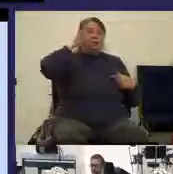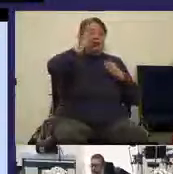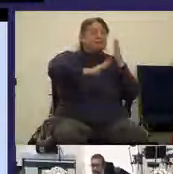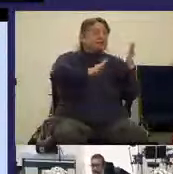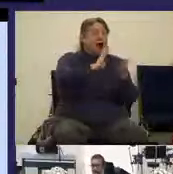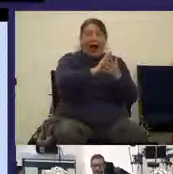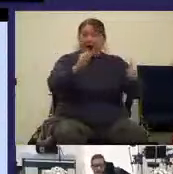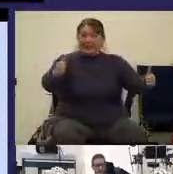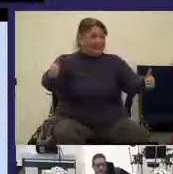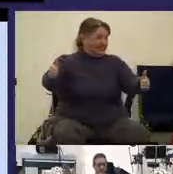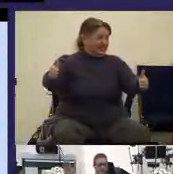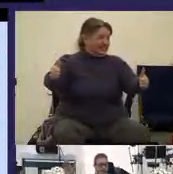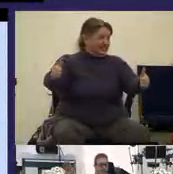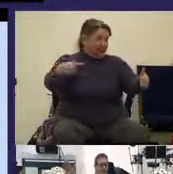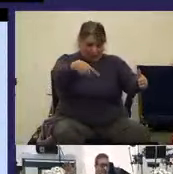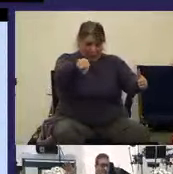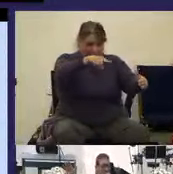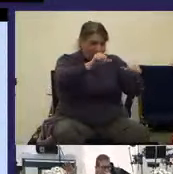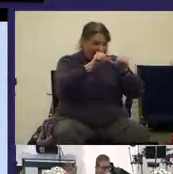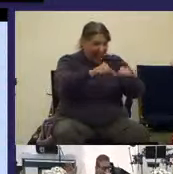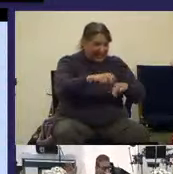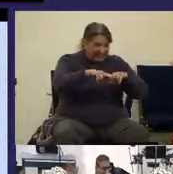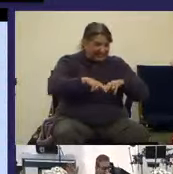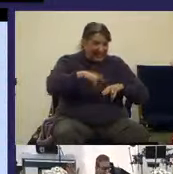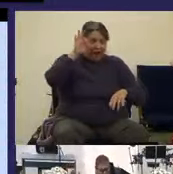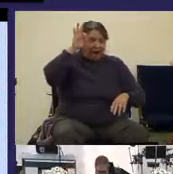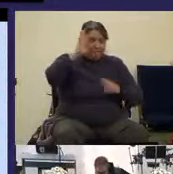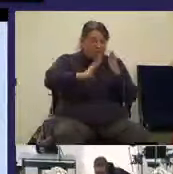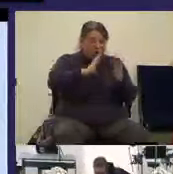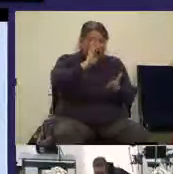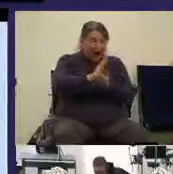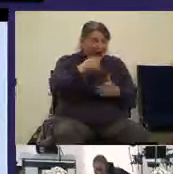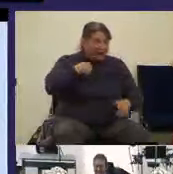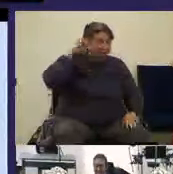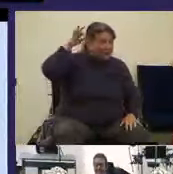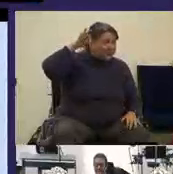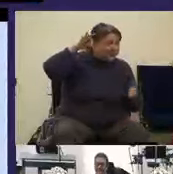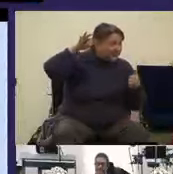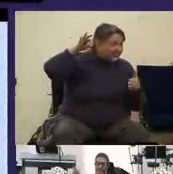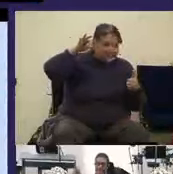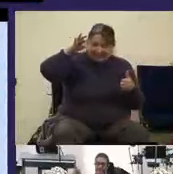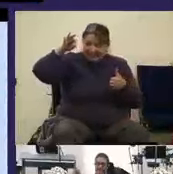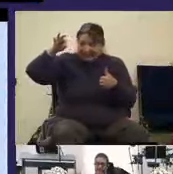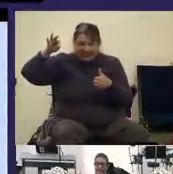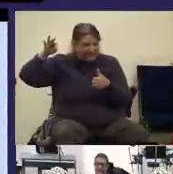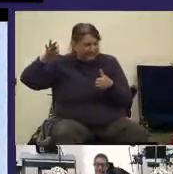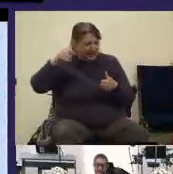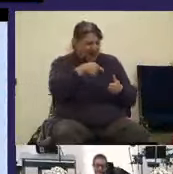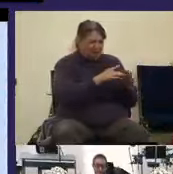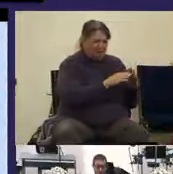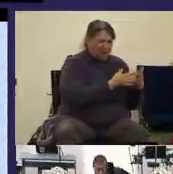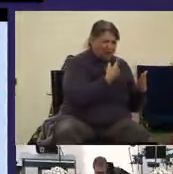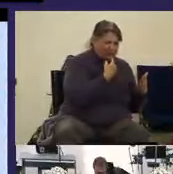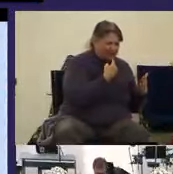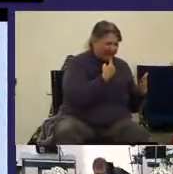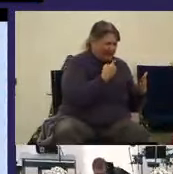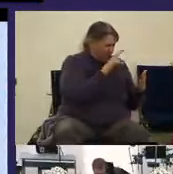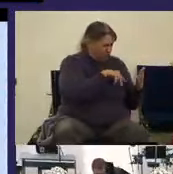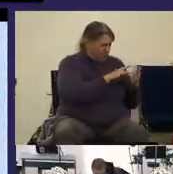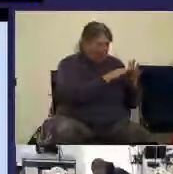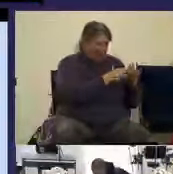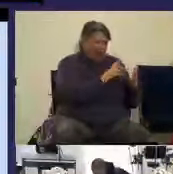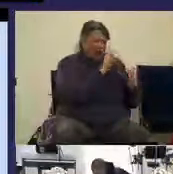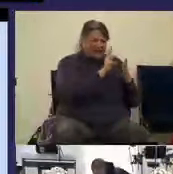I give you 4. You guys good for 4 hours of preaching today? We can take turns. We got Paul sitting in the back. Paul, all